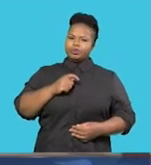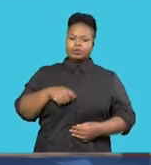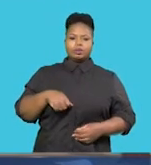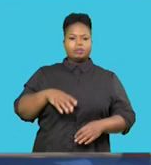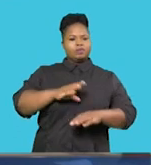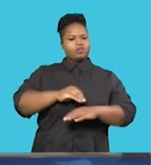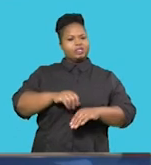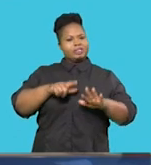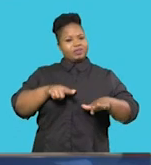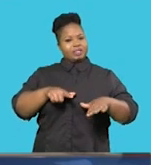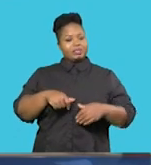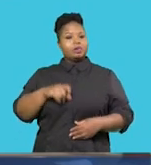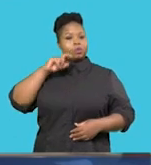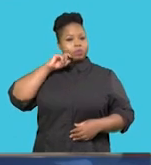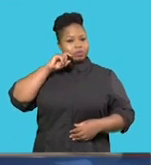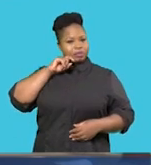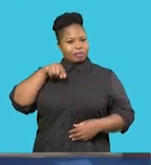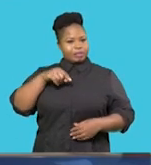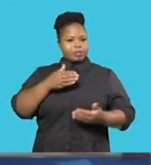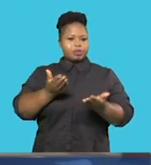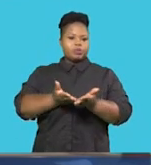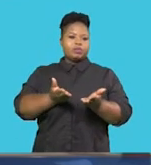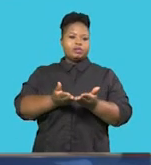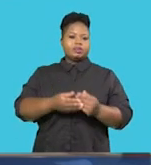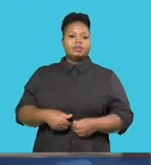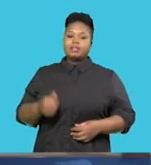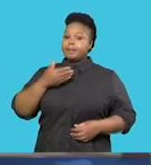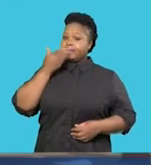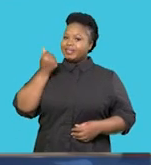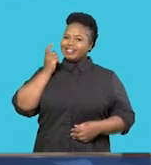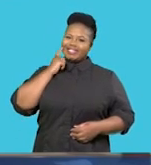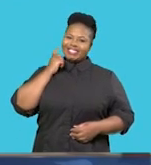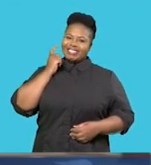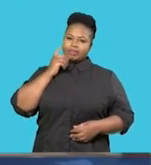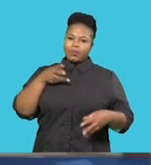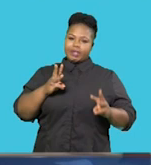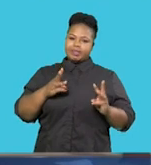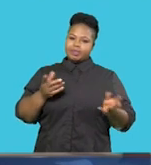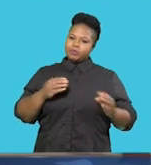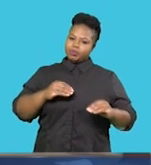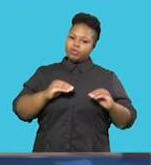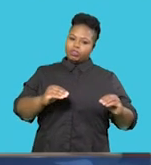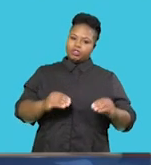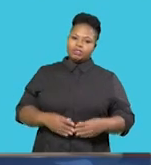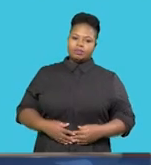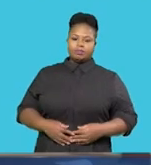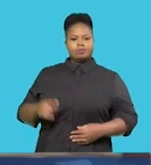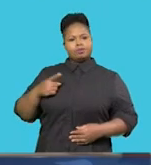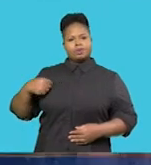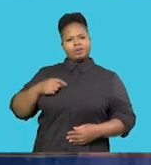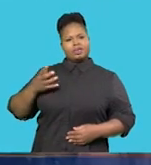year olds within the schools who are the best form of people to teach. They have a